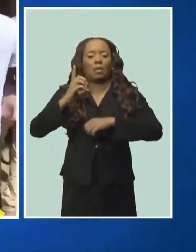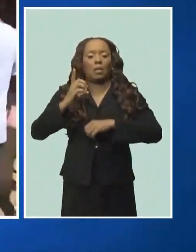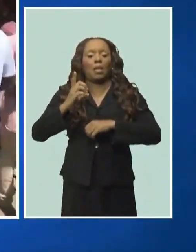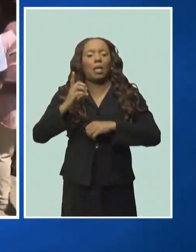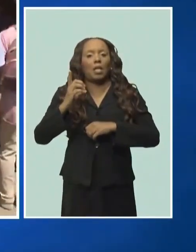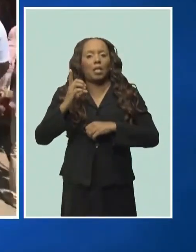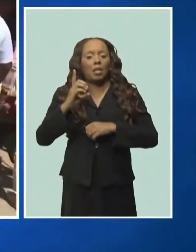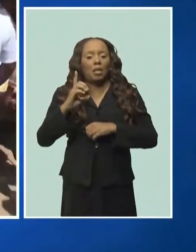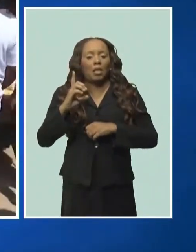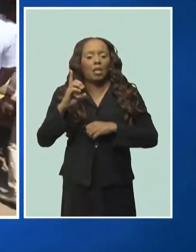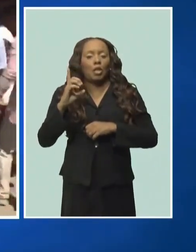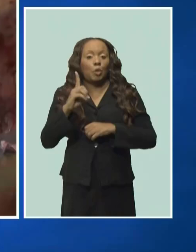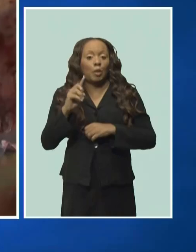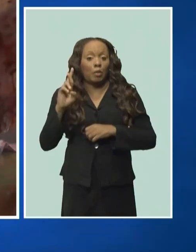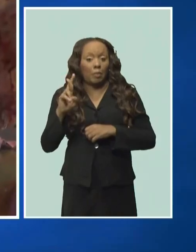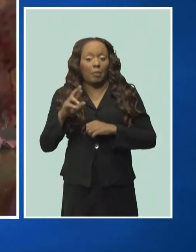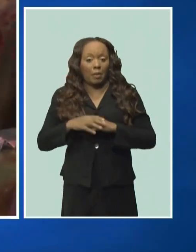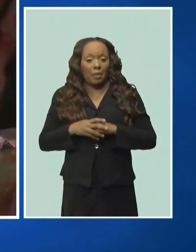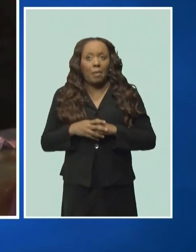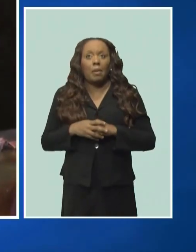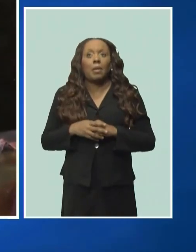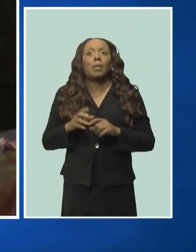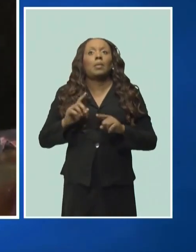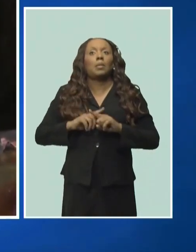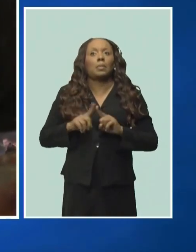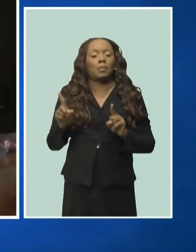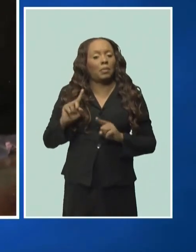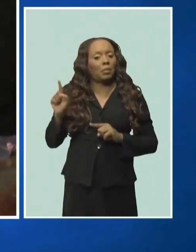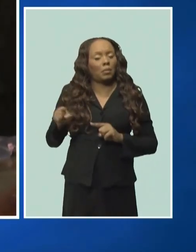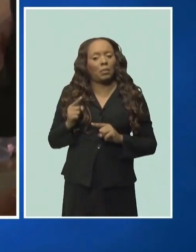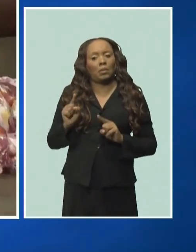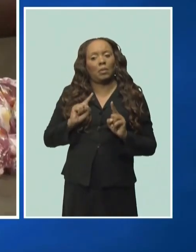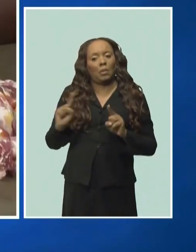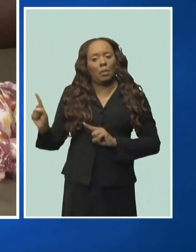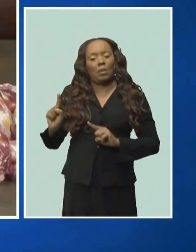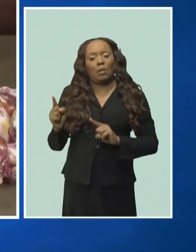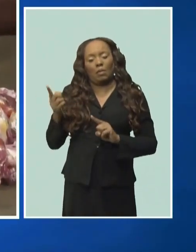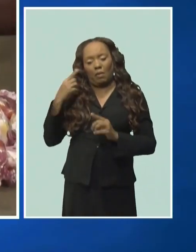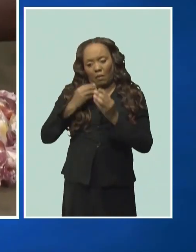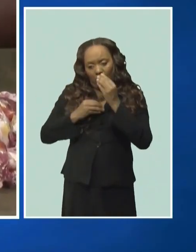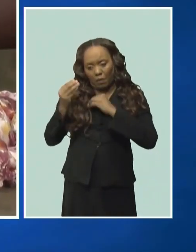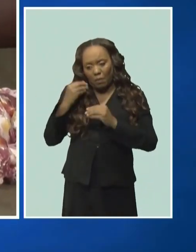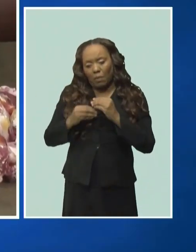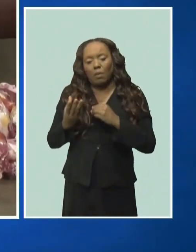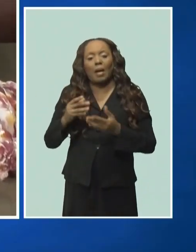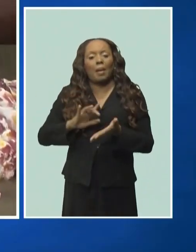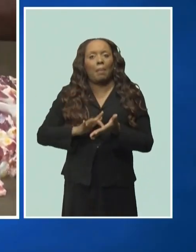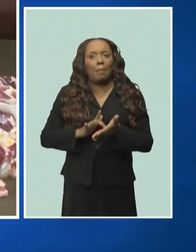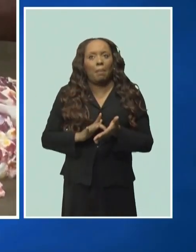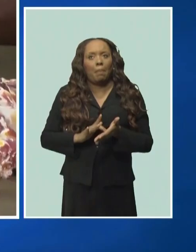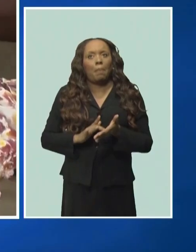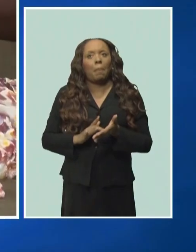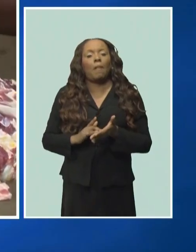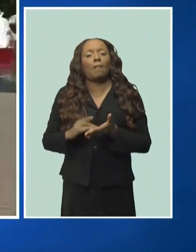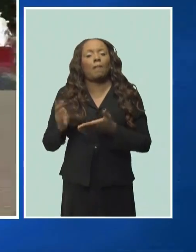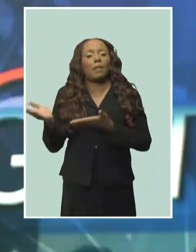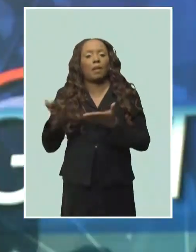They're only permitted to reach a market to find crucial food and medical supplies to sell or take back.